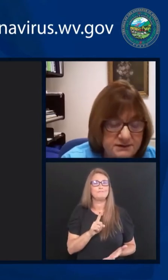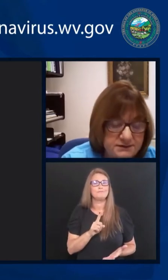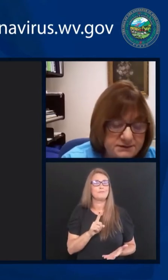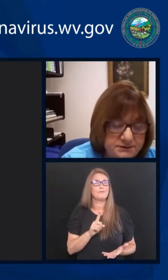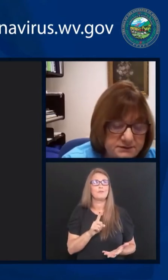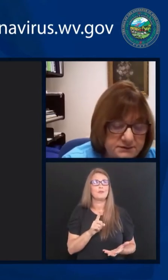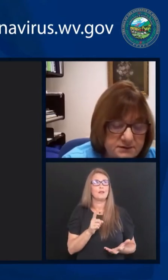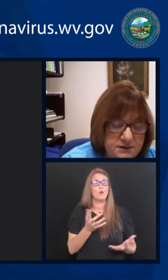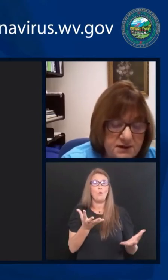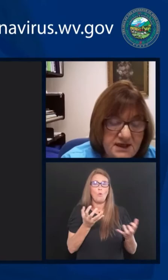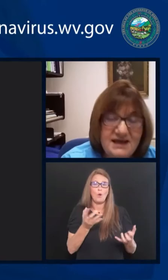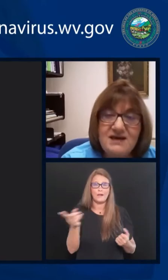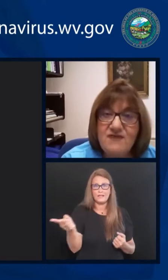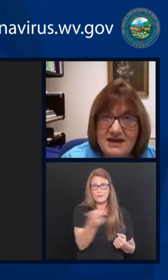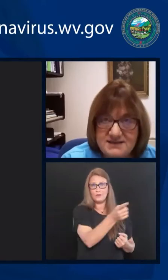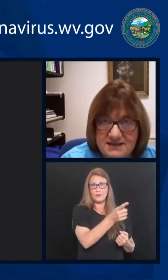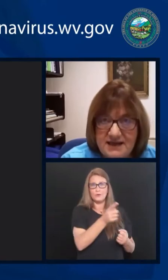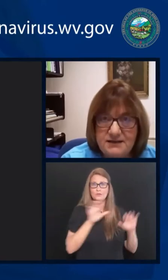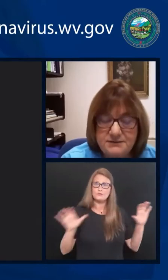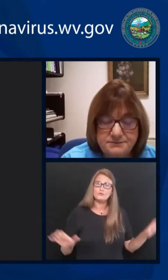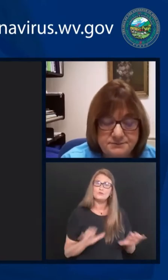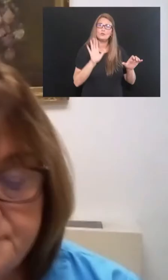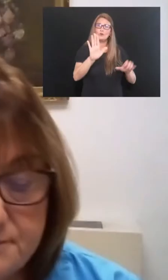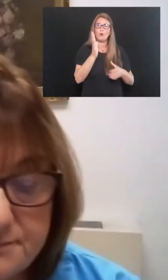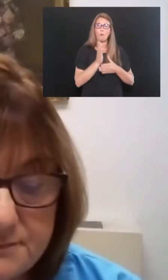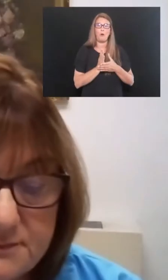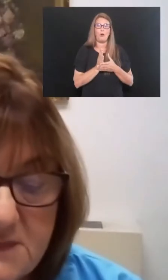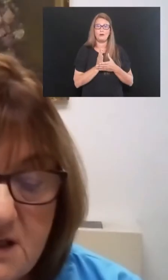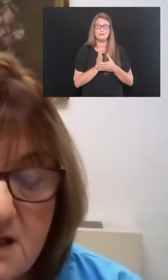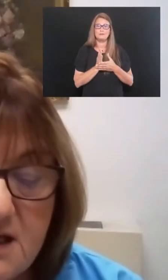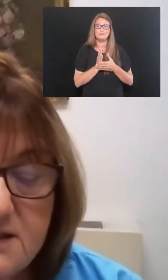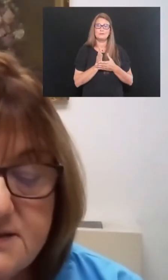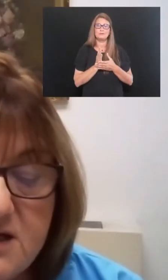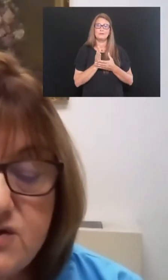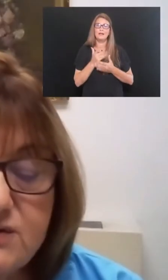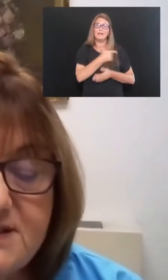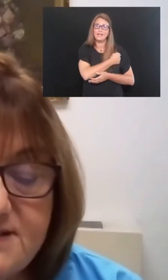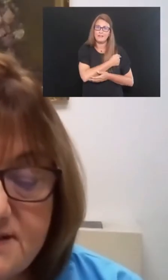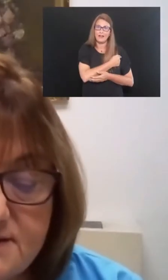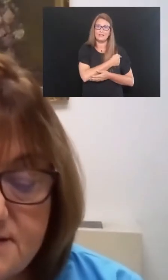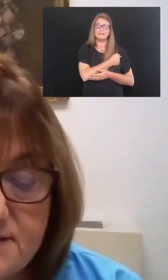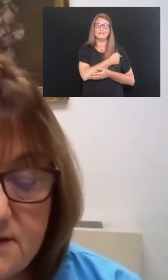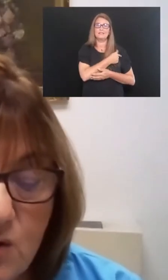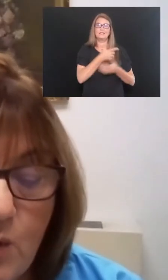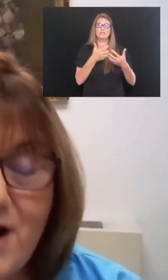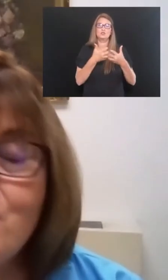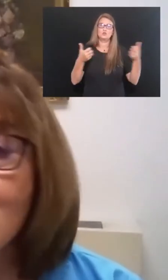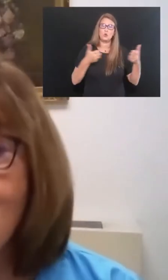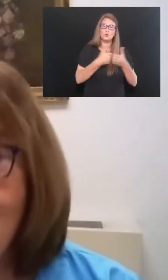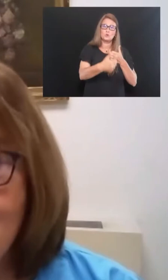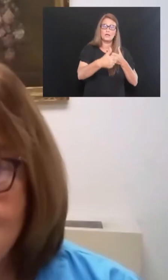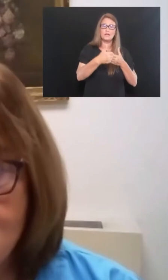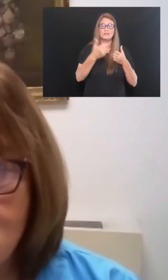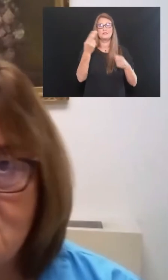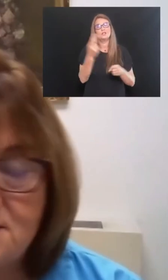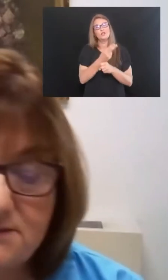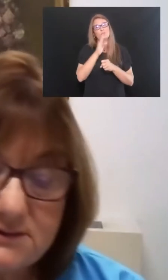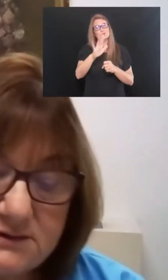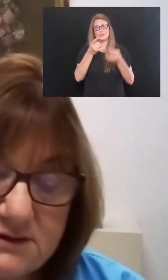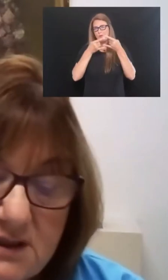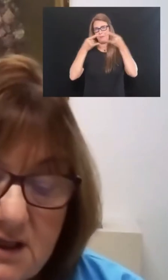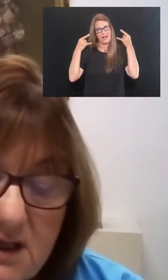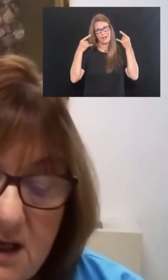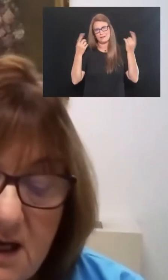part. Get vaccinated. Social distance. Wear your mask.